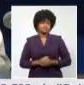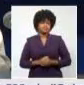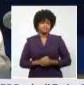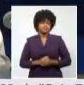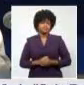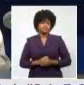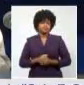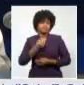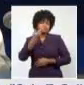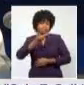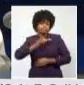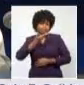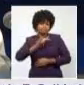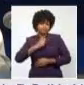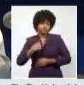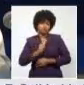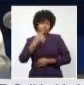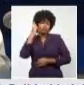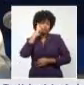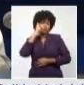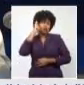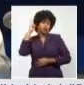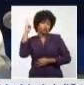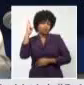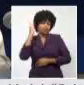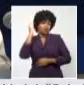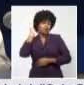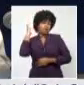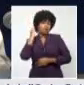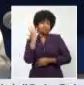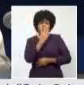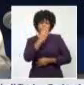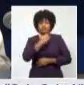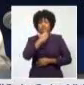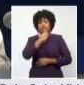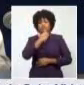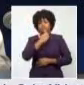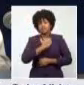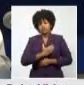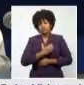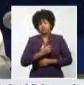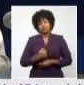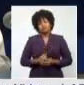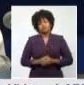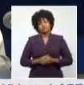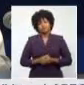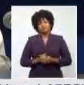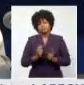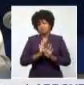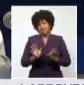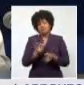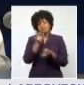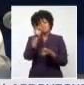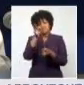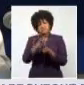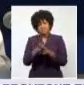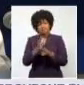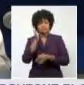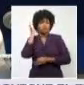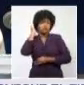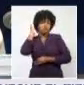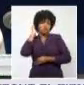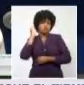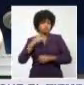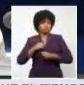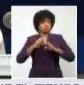and decorum of humankind," unquote. And with these words, recalling the speech made by our Commander-in-Chief, we begin this